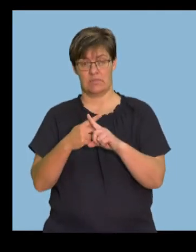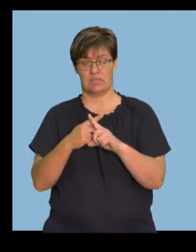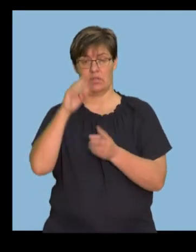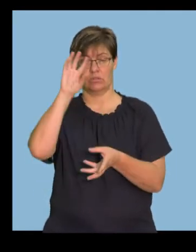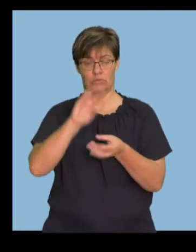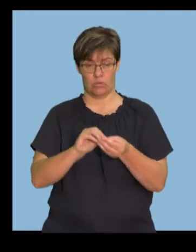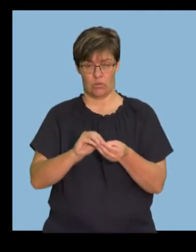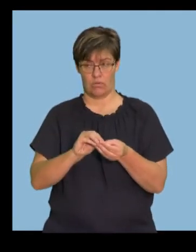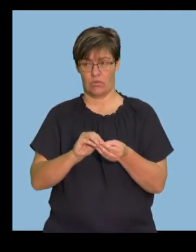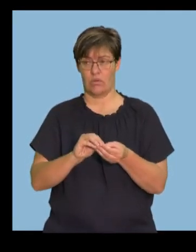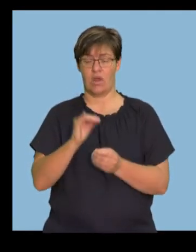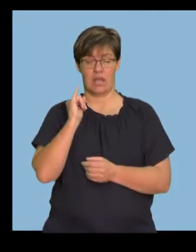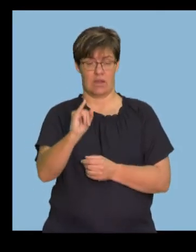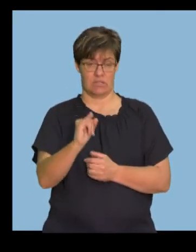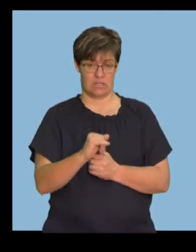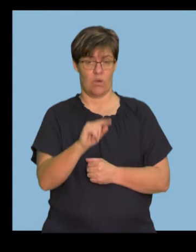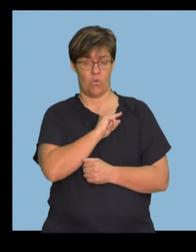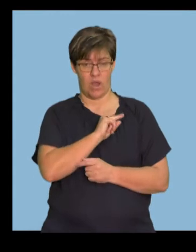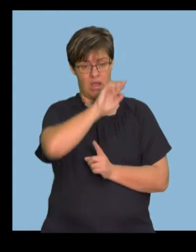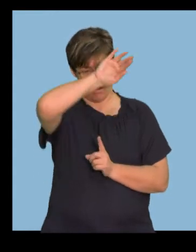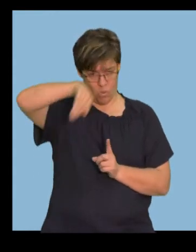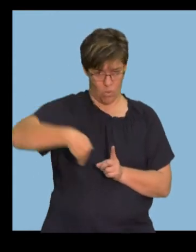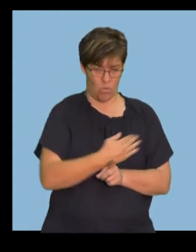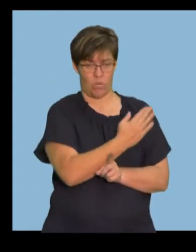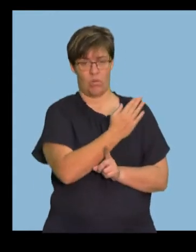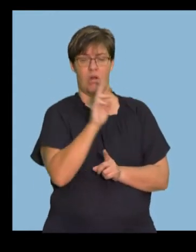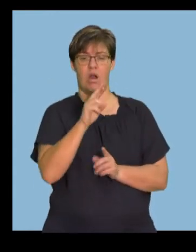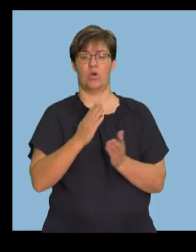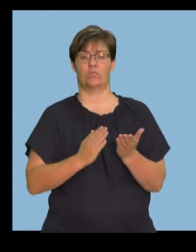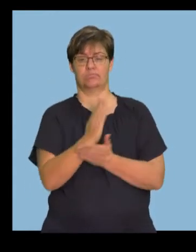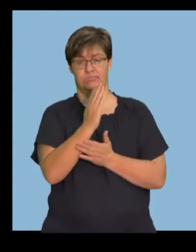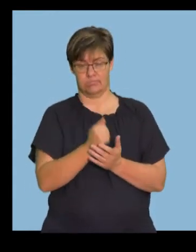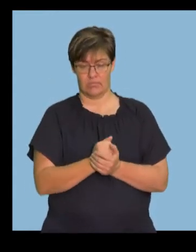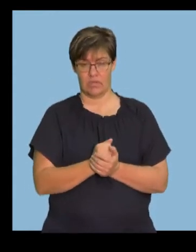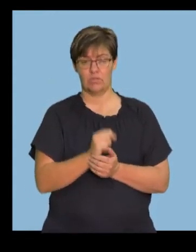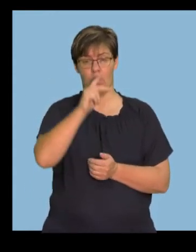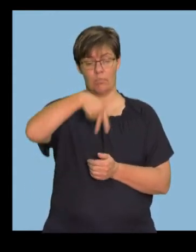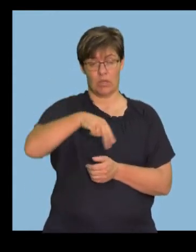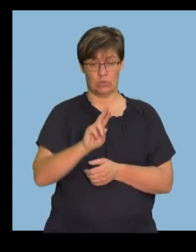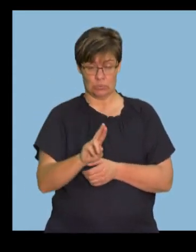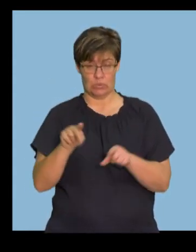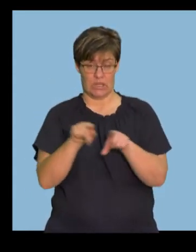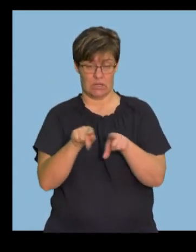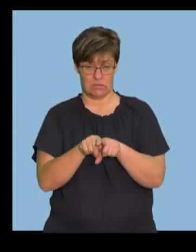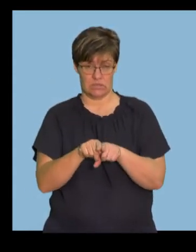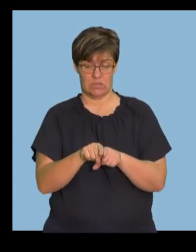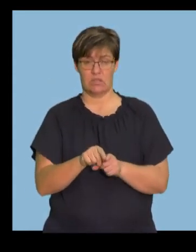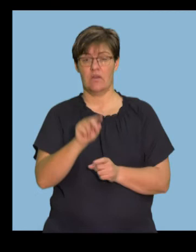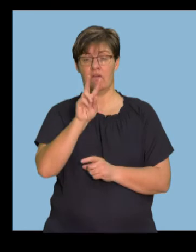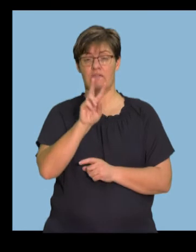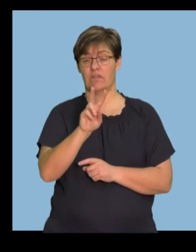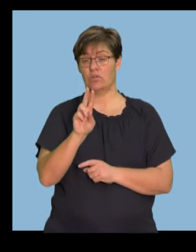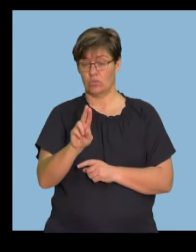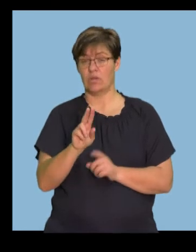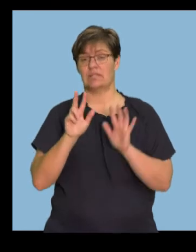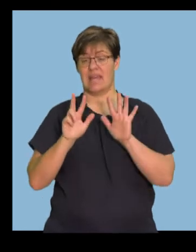V2, okay, multiplied by the total current. Why? Because all the current passes through R2. So P2